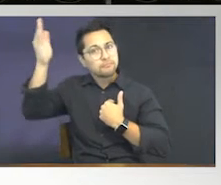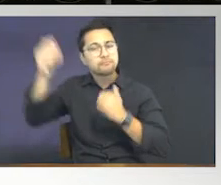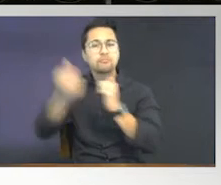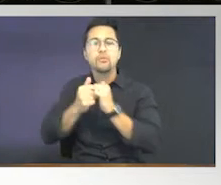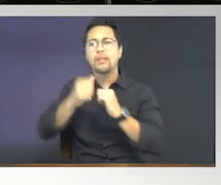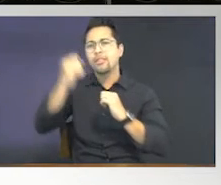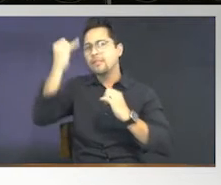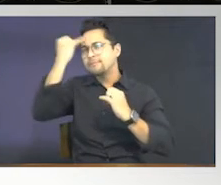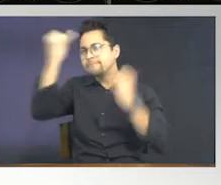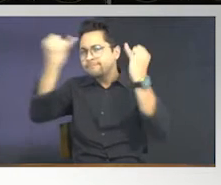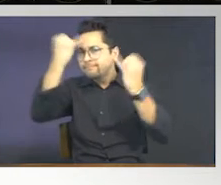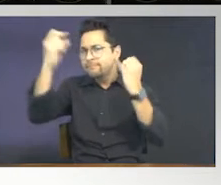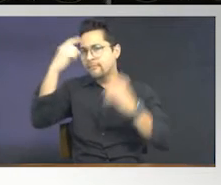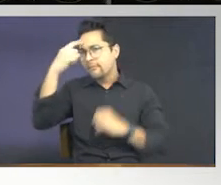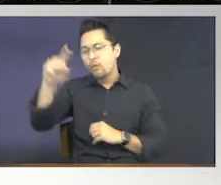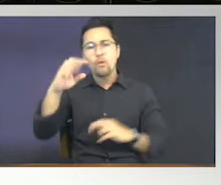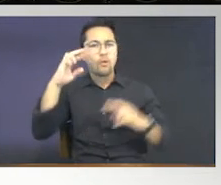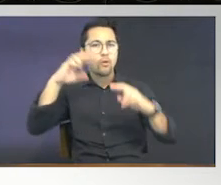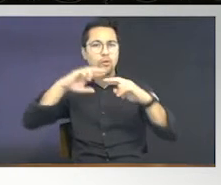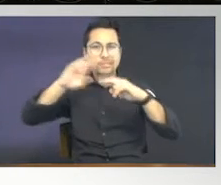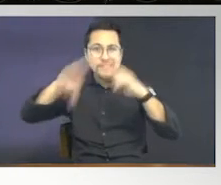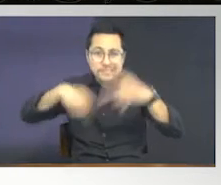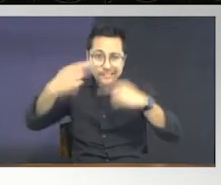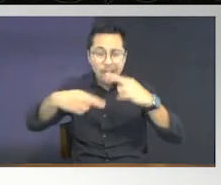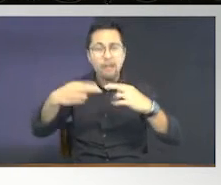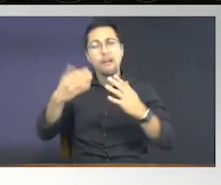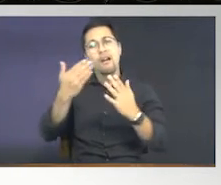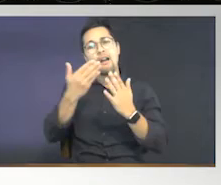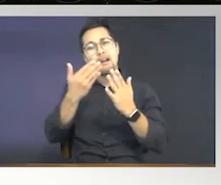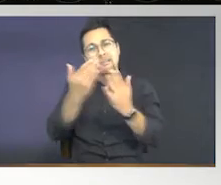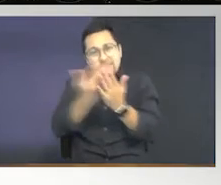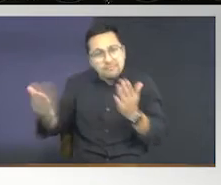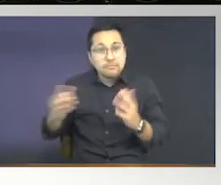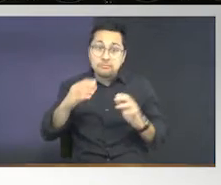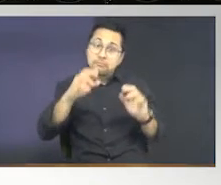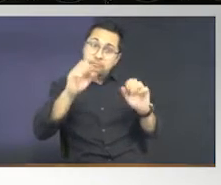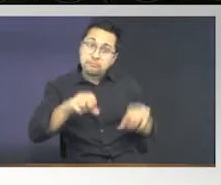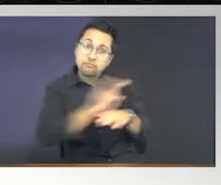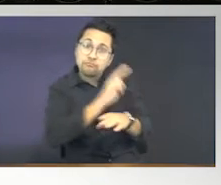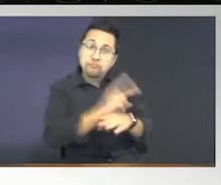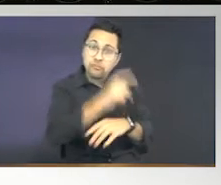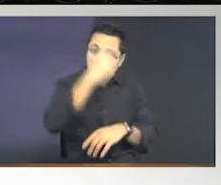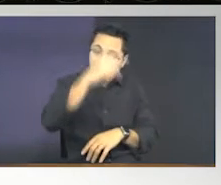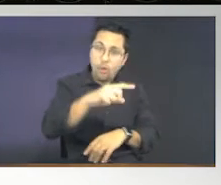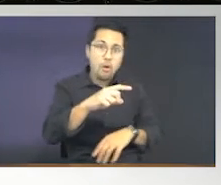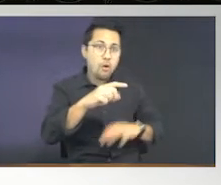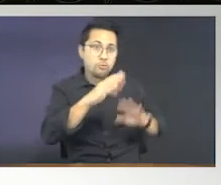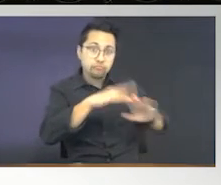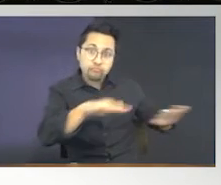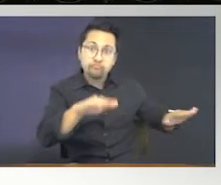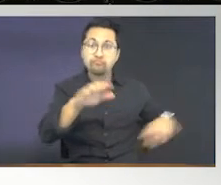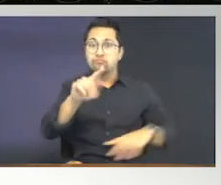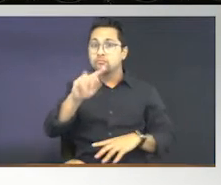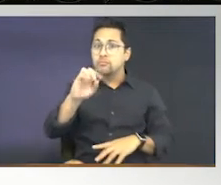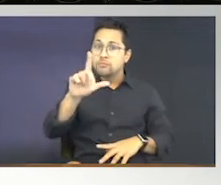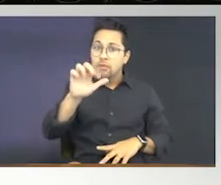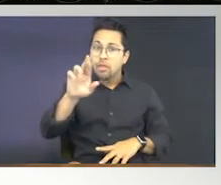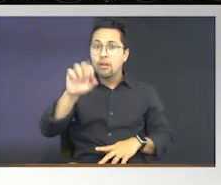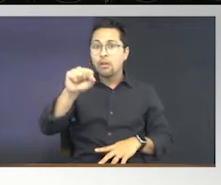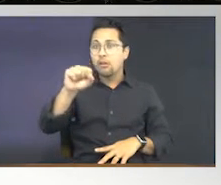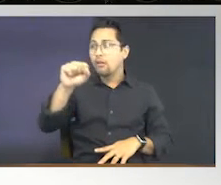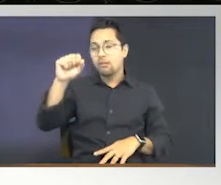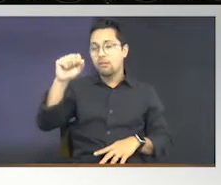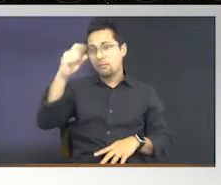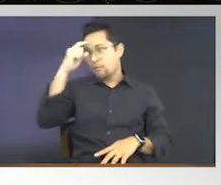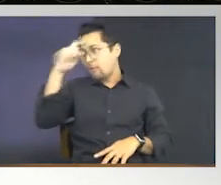ideas for recycled items that you can use, not just for infants and toddlers, but beyond, and a lot of good links and resources. So I